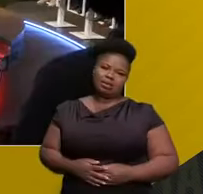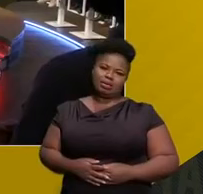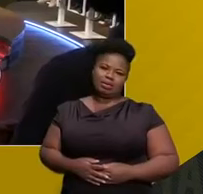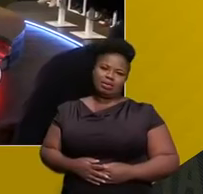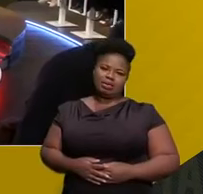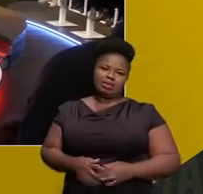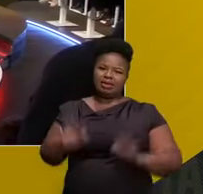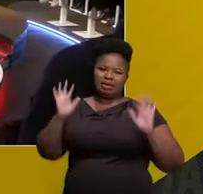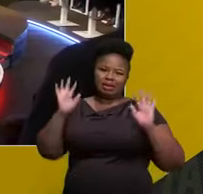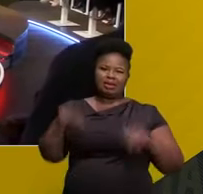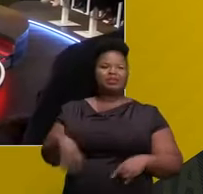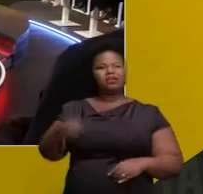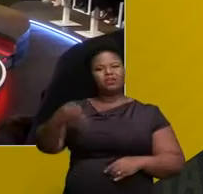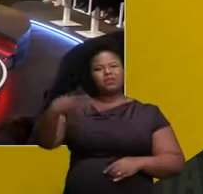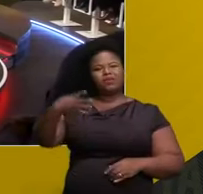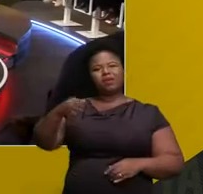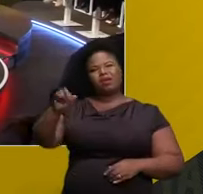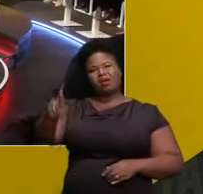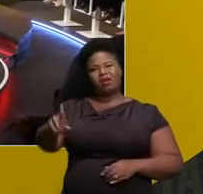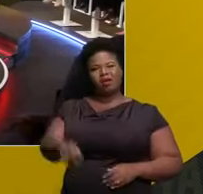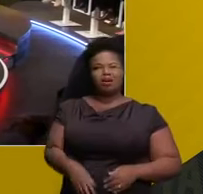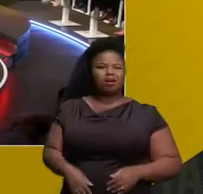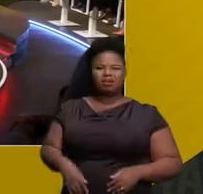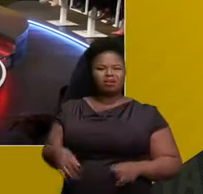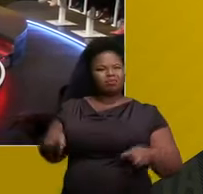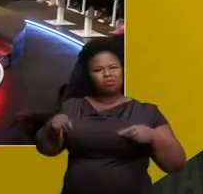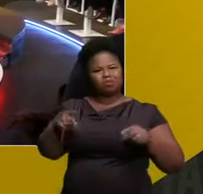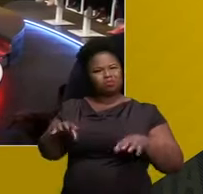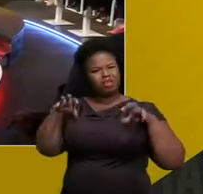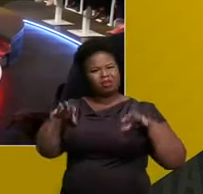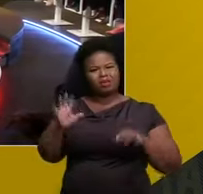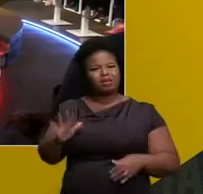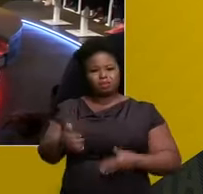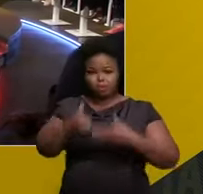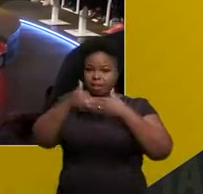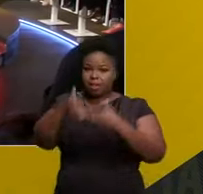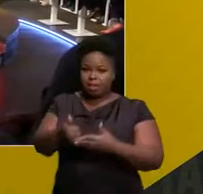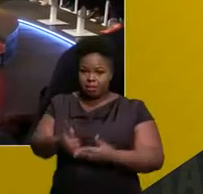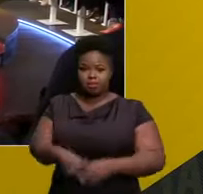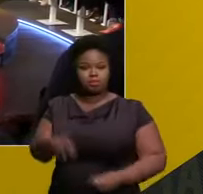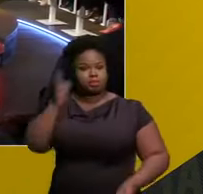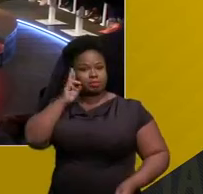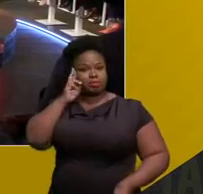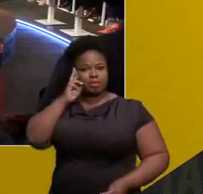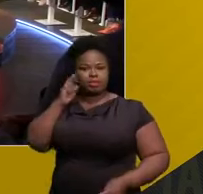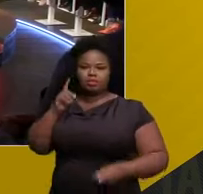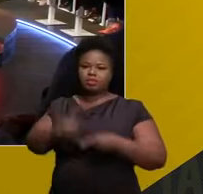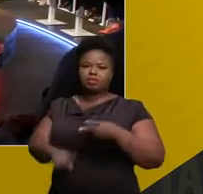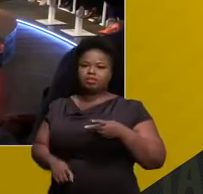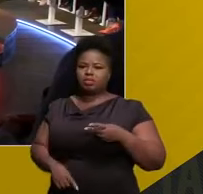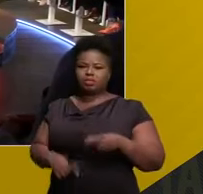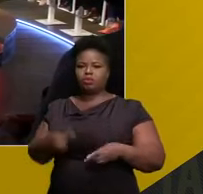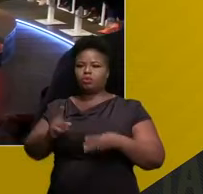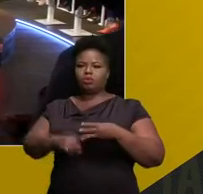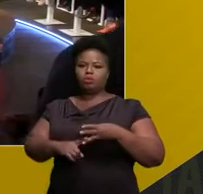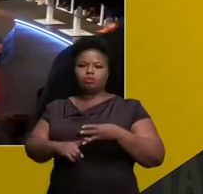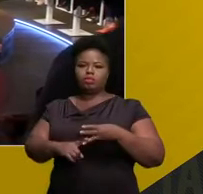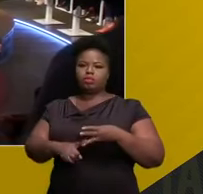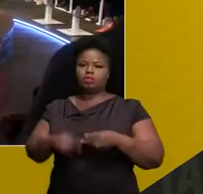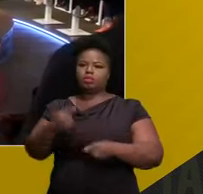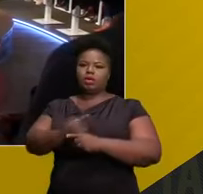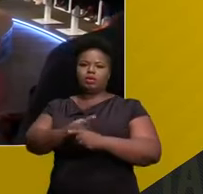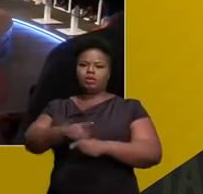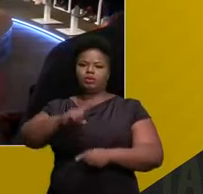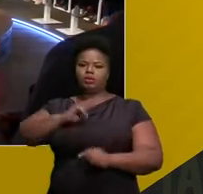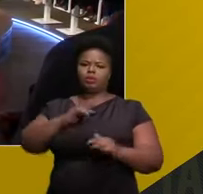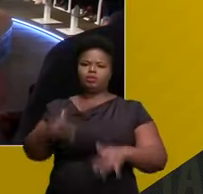guys. You know, the fourth industrial revolution, I've seen the million tools, million seas. The fourth industrial revolution is here to advance in